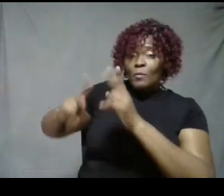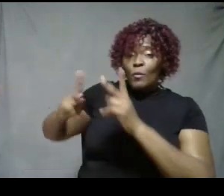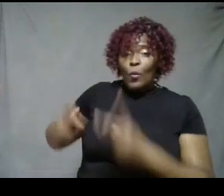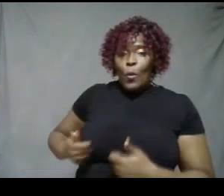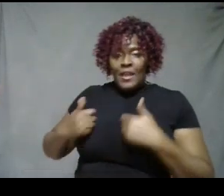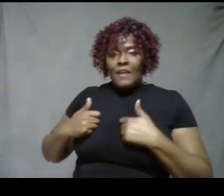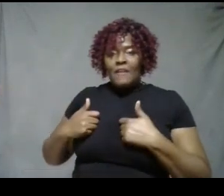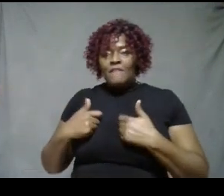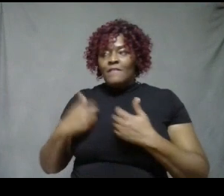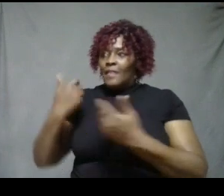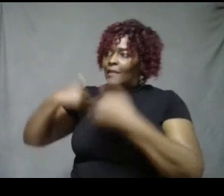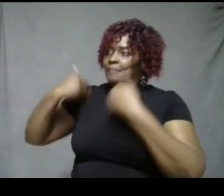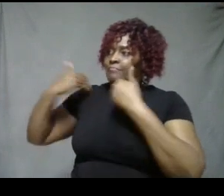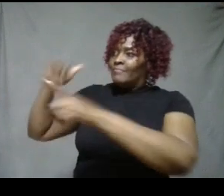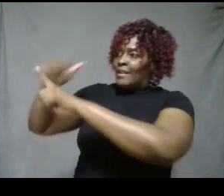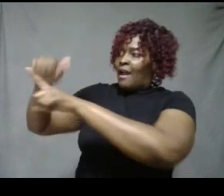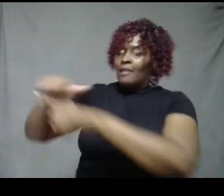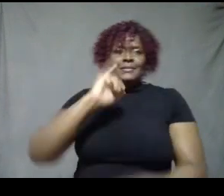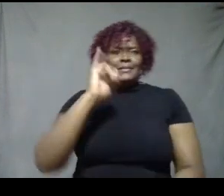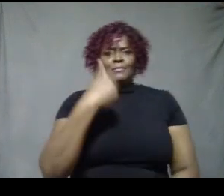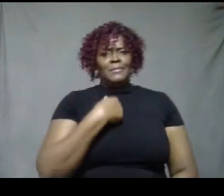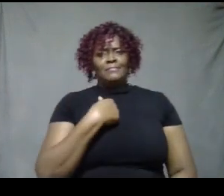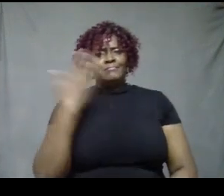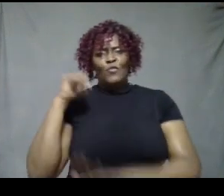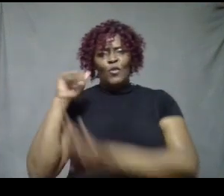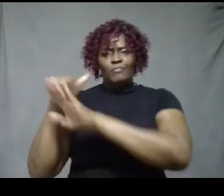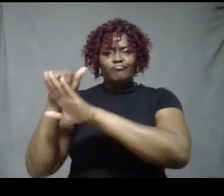knock on their doors, just like I did. Thank you.